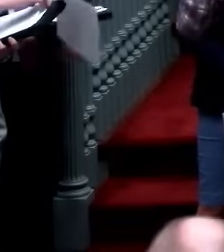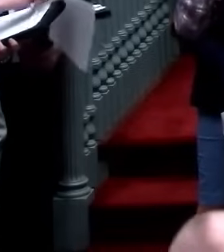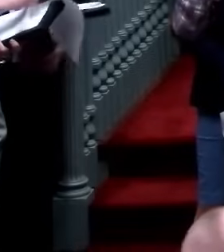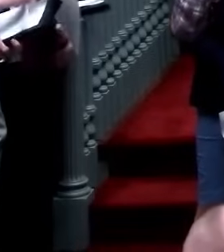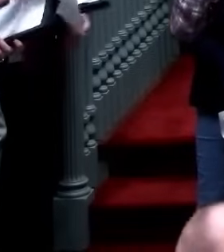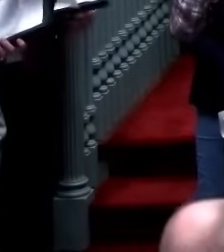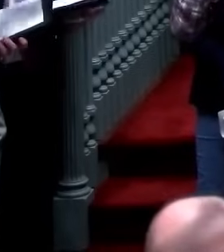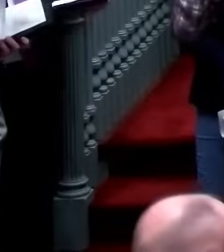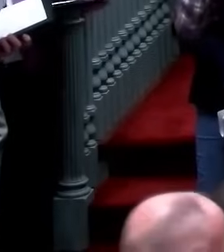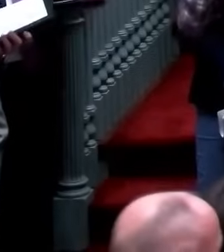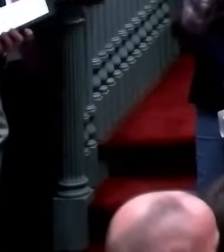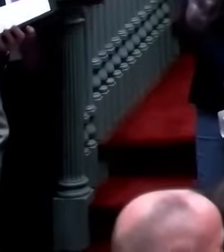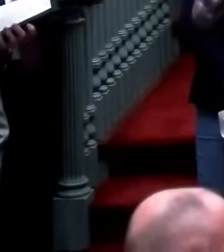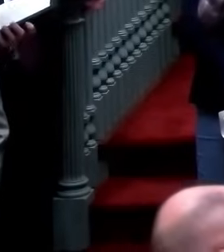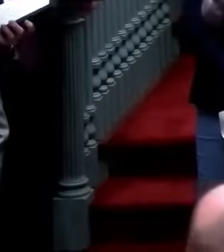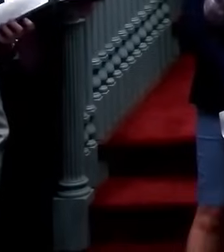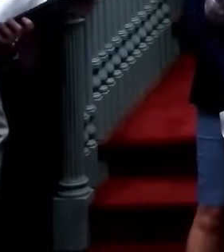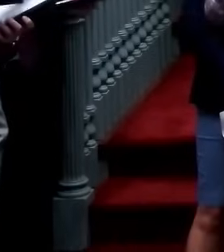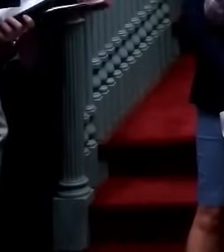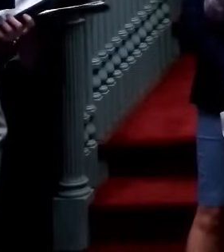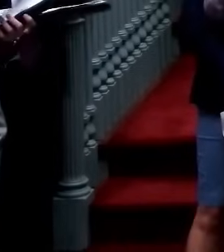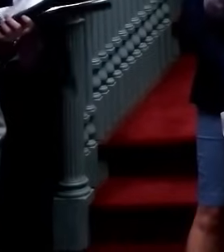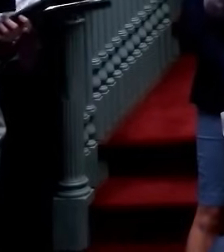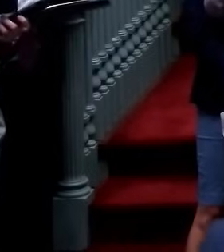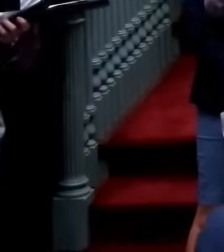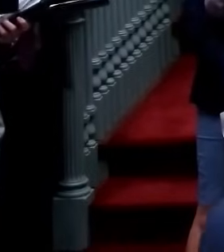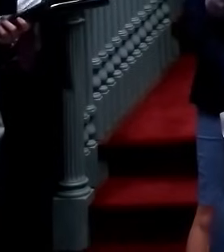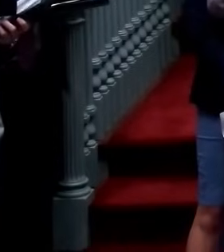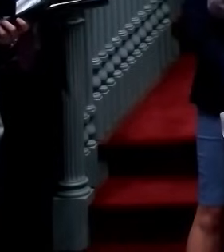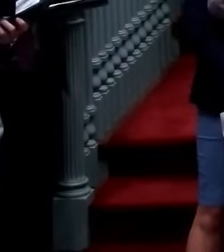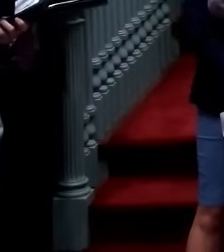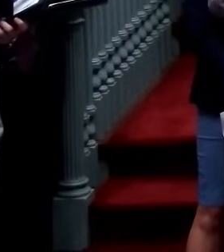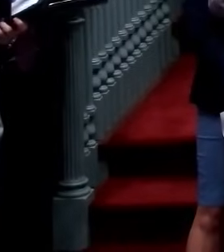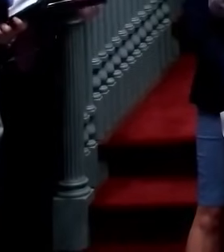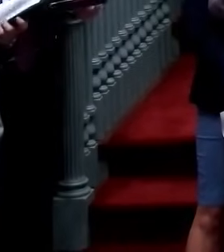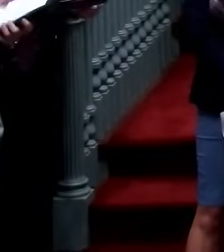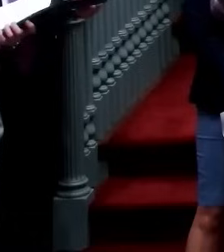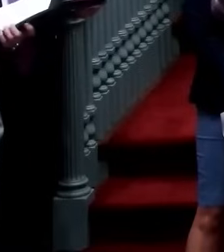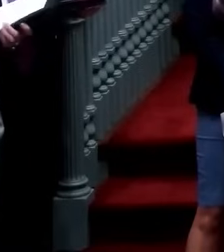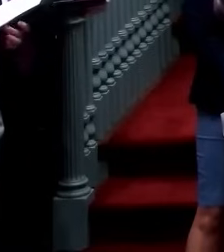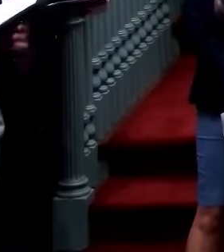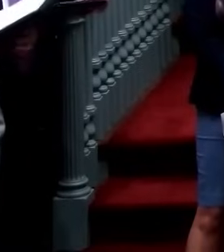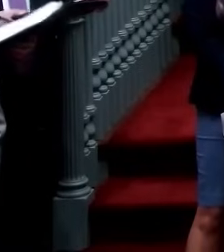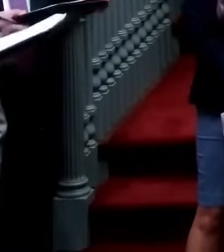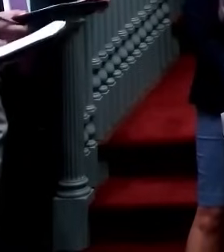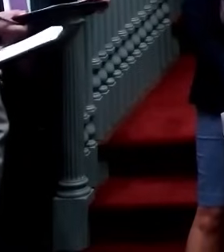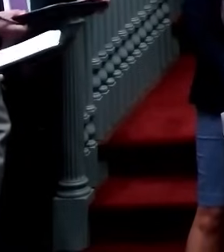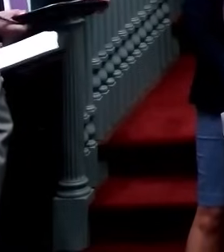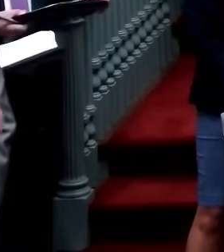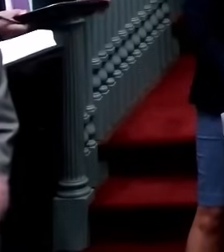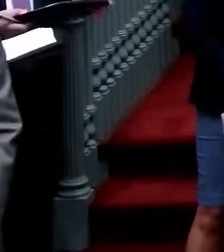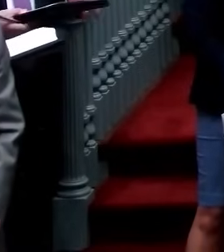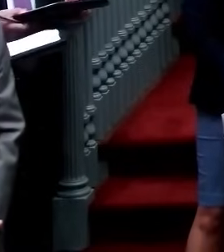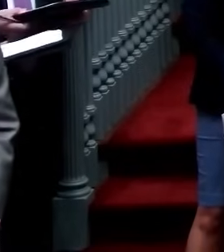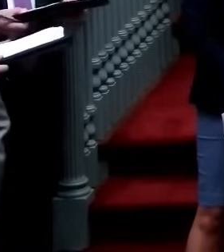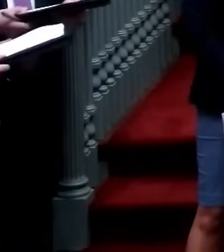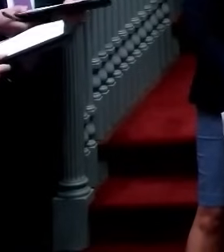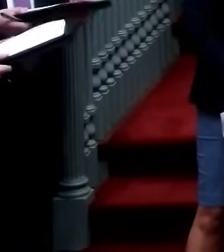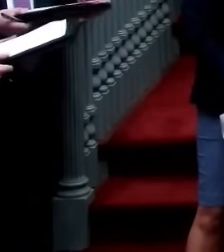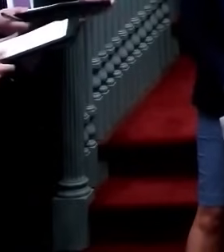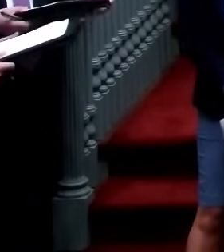everyone's attention. At this time, I'm going to be turning, once our leaders have greeted everyone, to Senator Townsend.